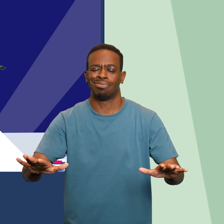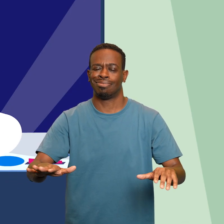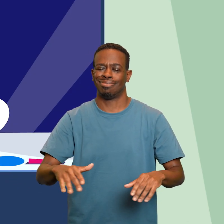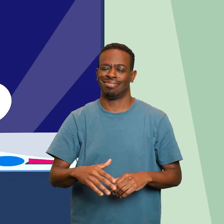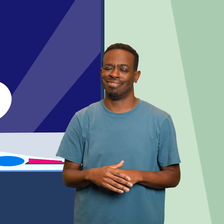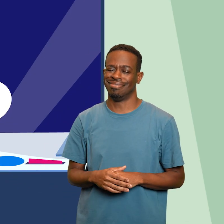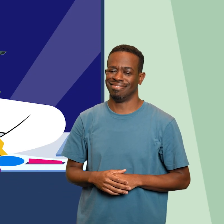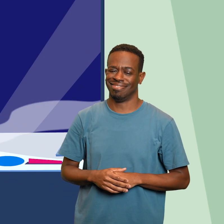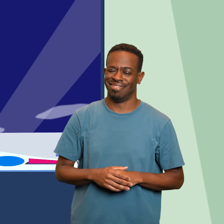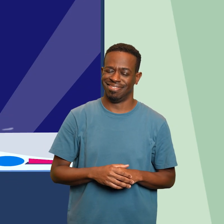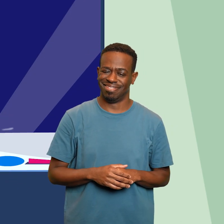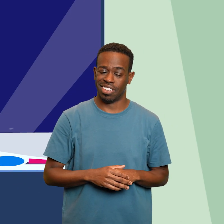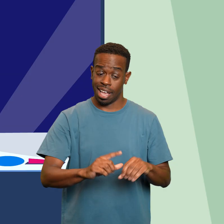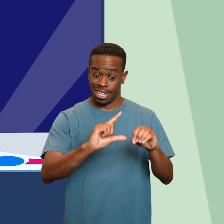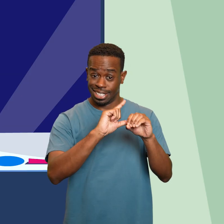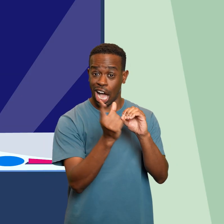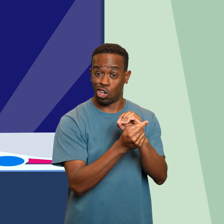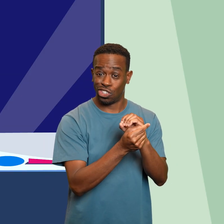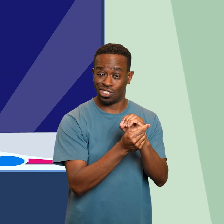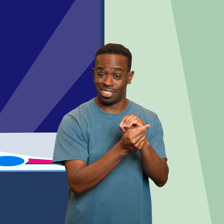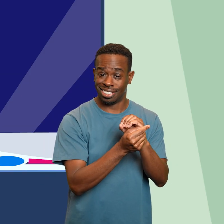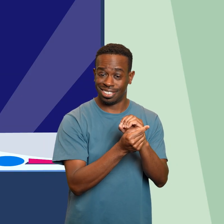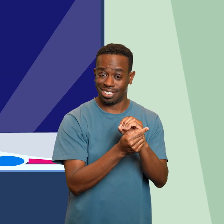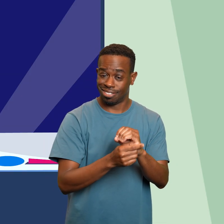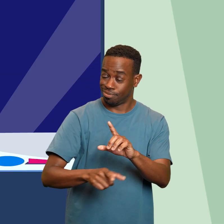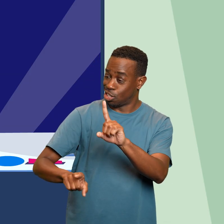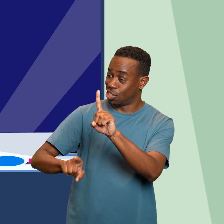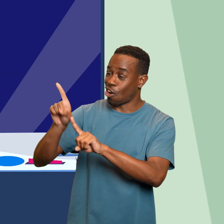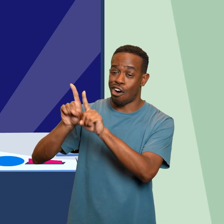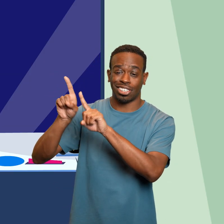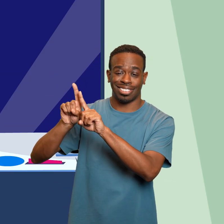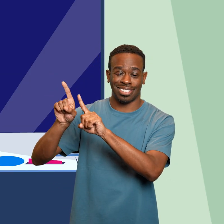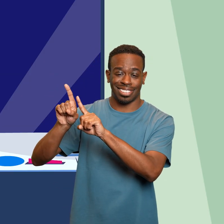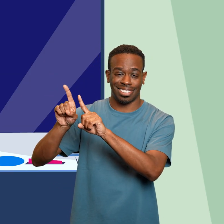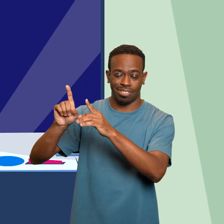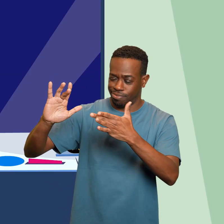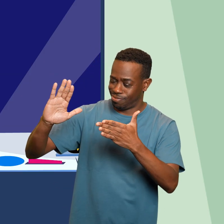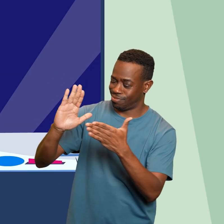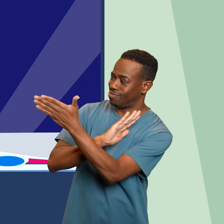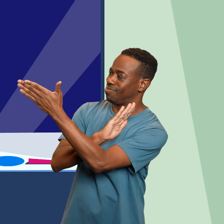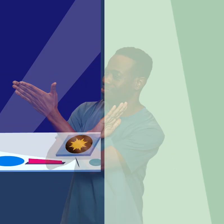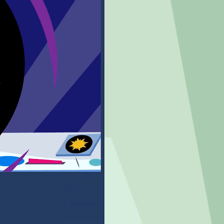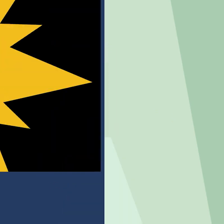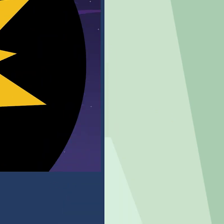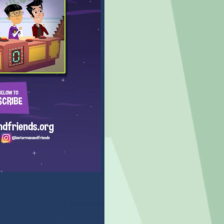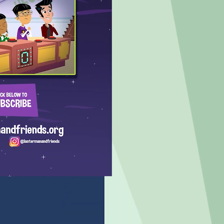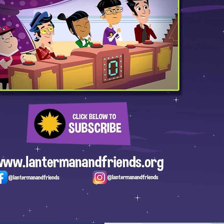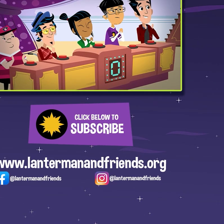To Saturn, then the stars!